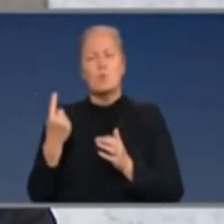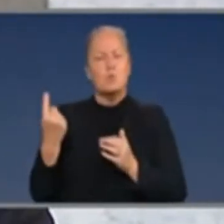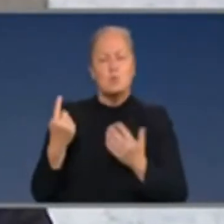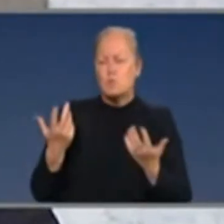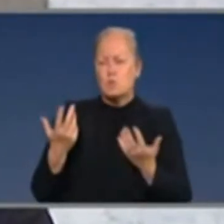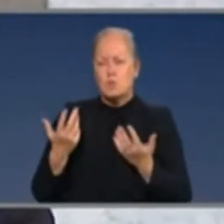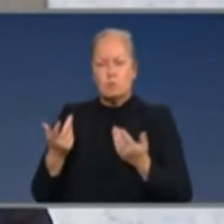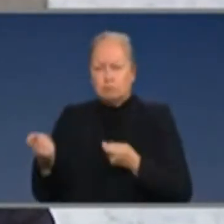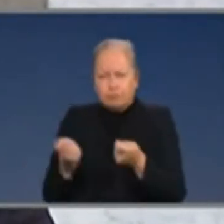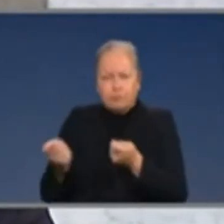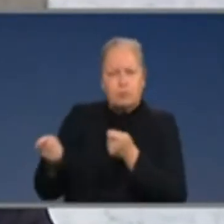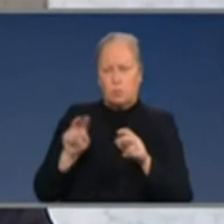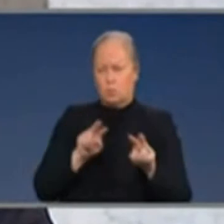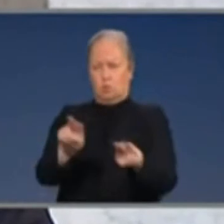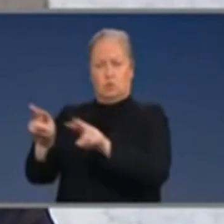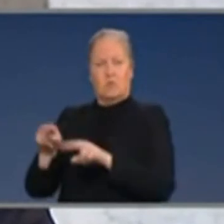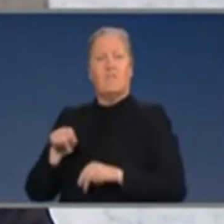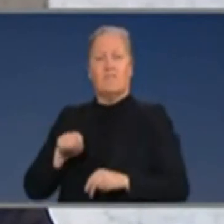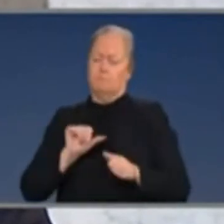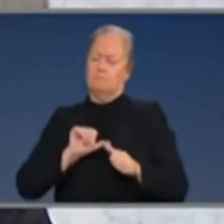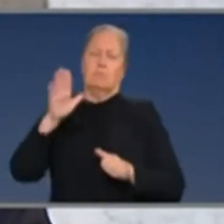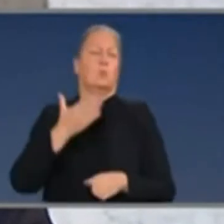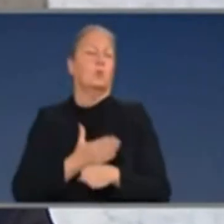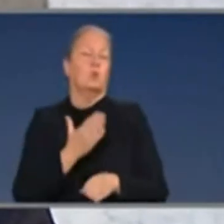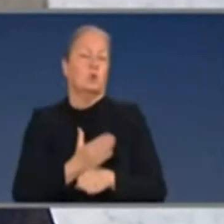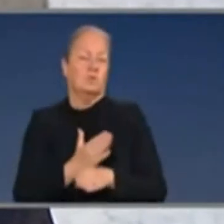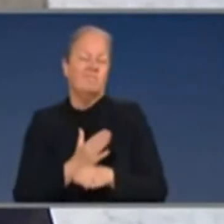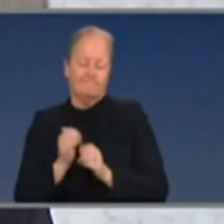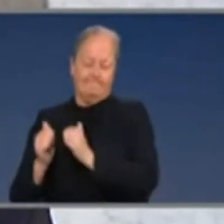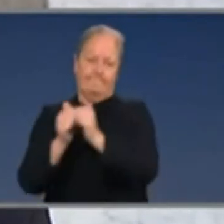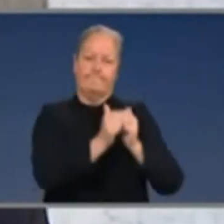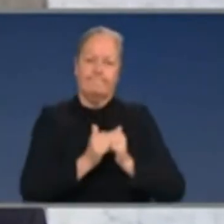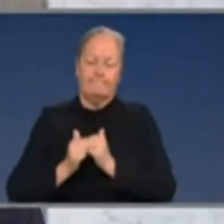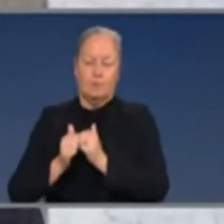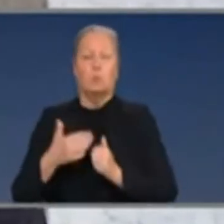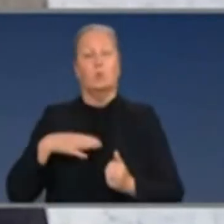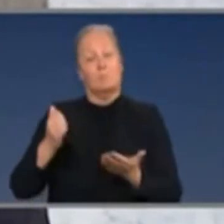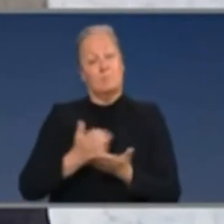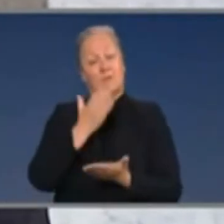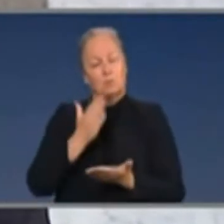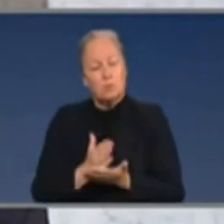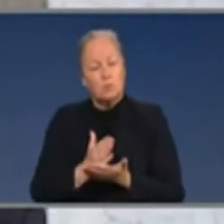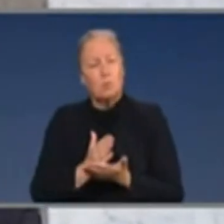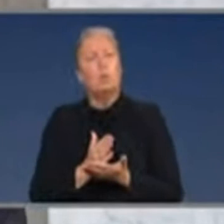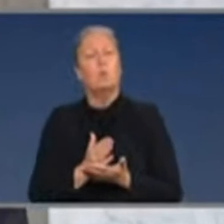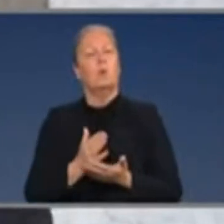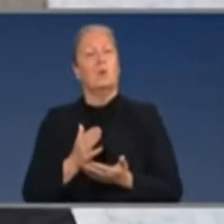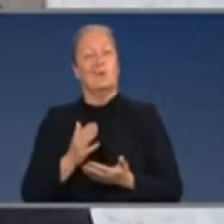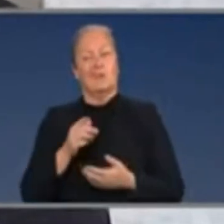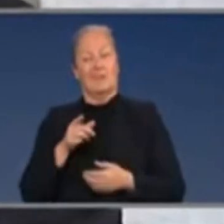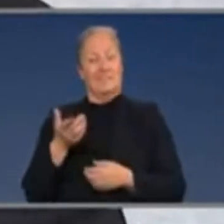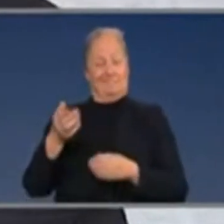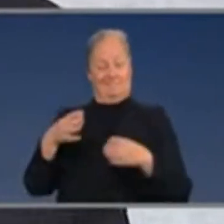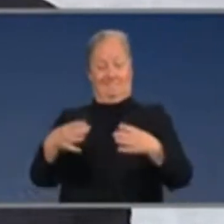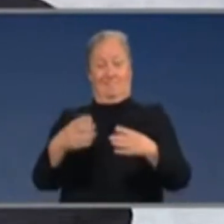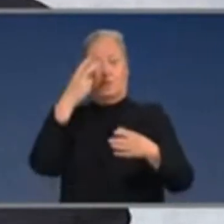regulators, has stood up quite strongly in the last few days. And their task is to make sure that we don't see any further repeat of some of the more critical